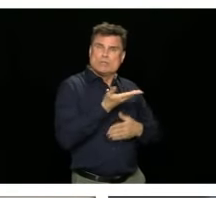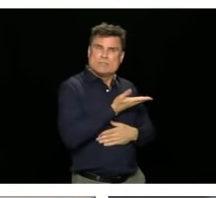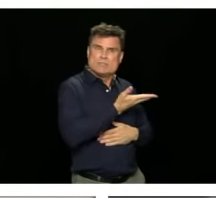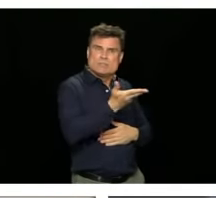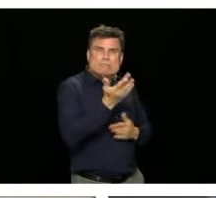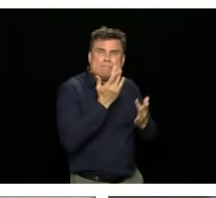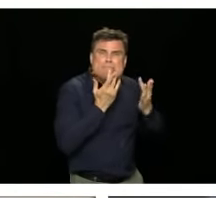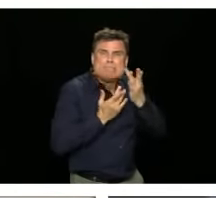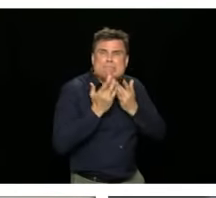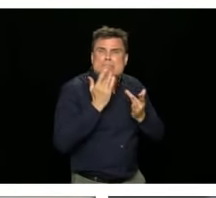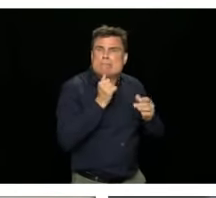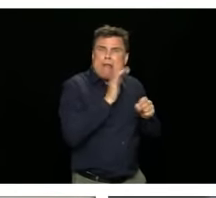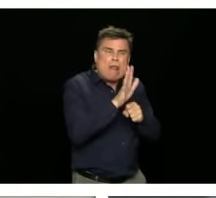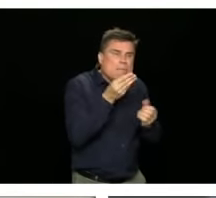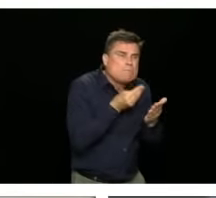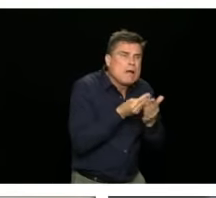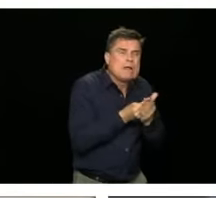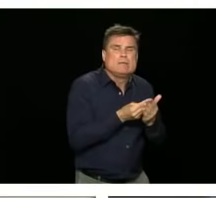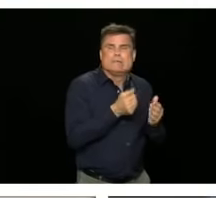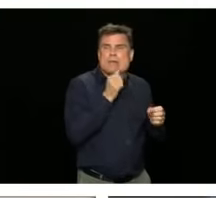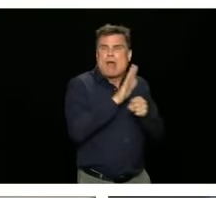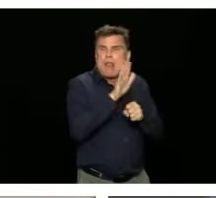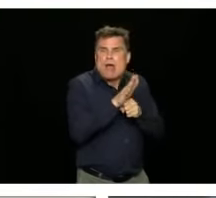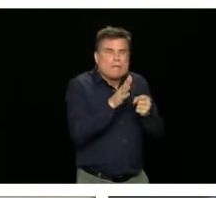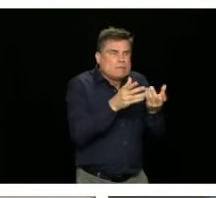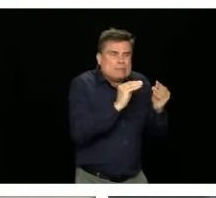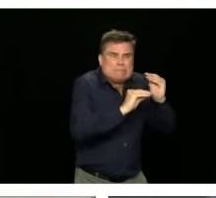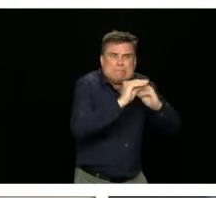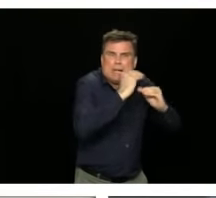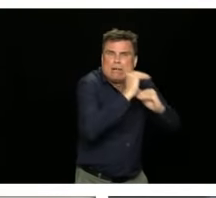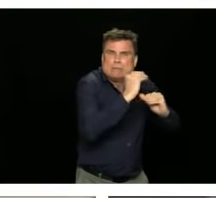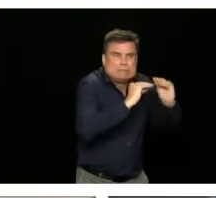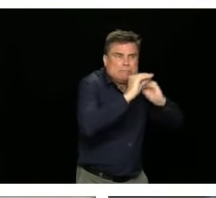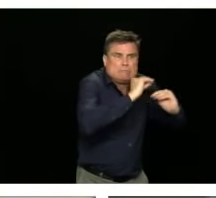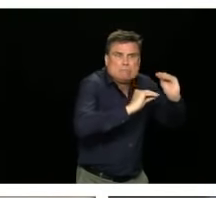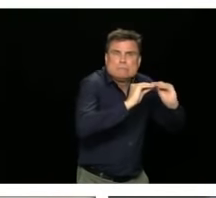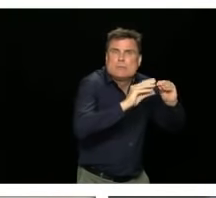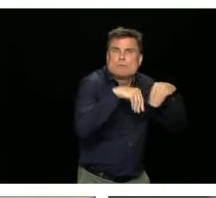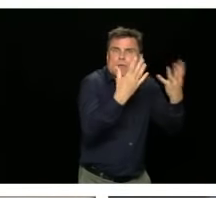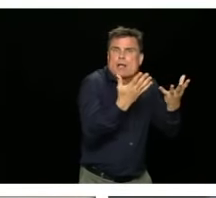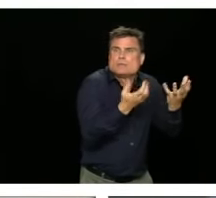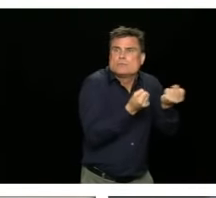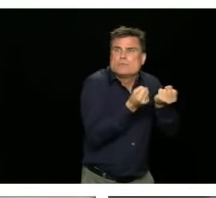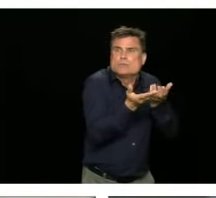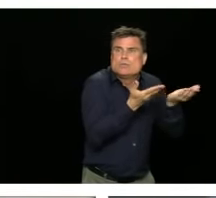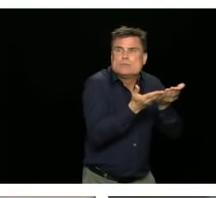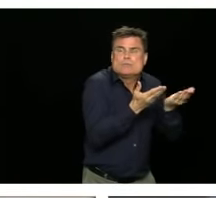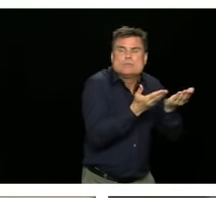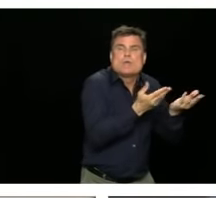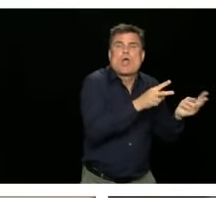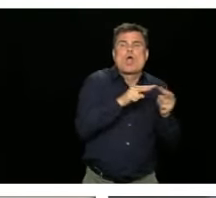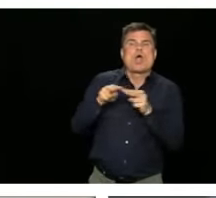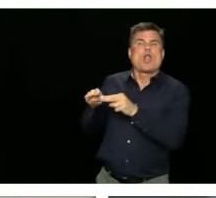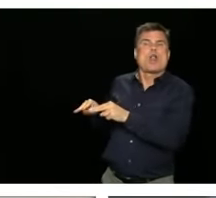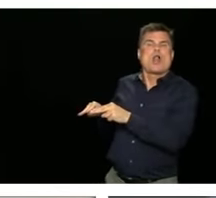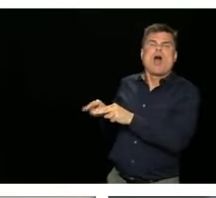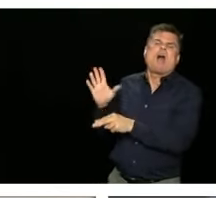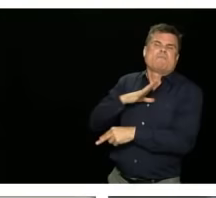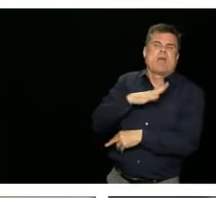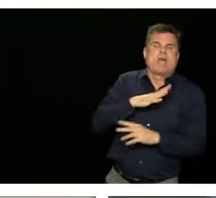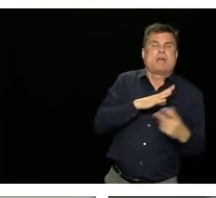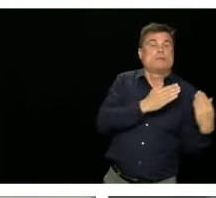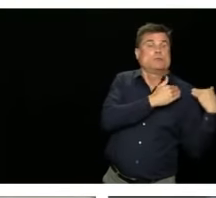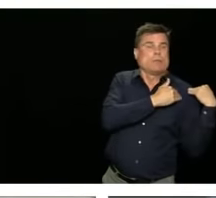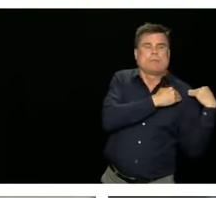a department or a solution to address such things as poverty. So that's why we talk about, you know, the criminalization of poverty,